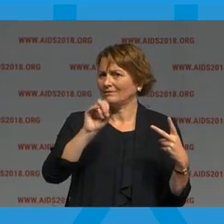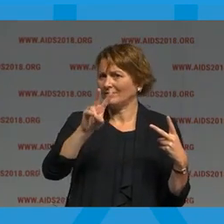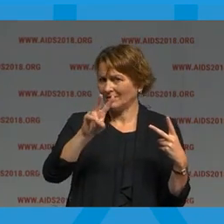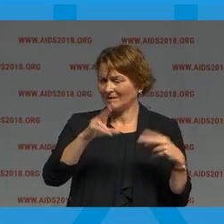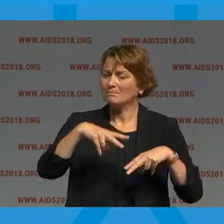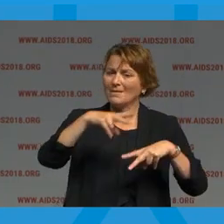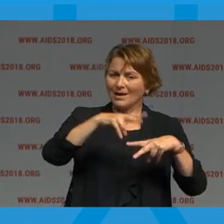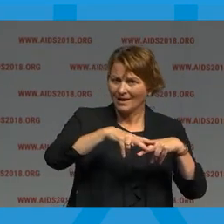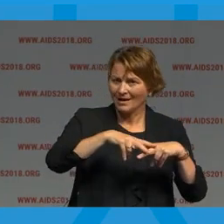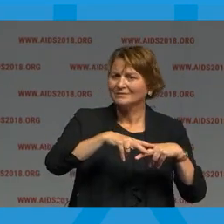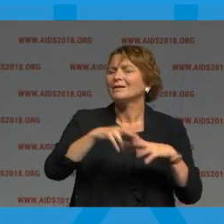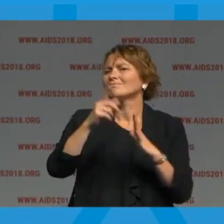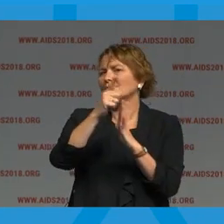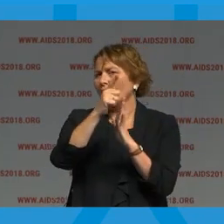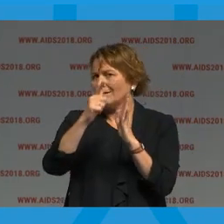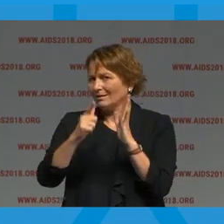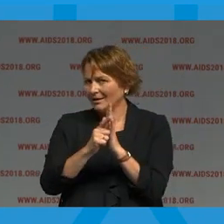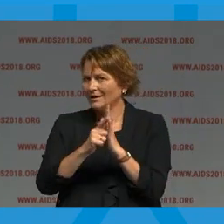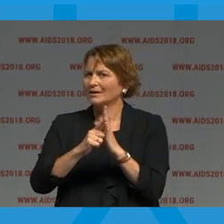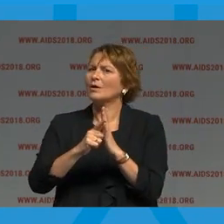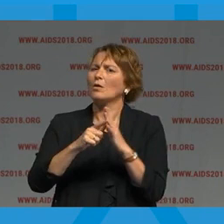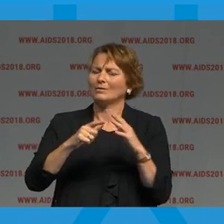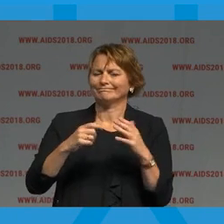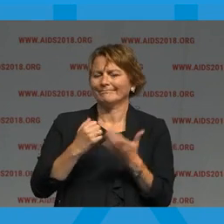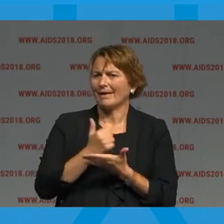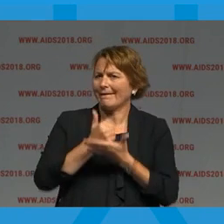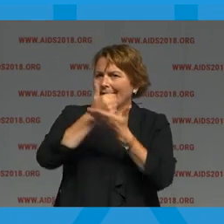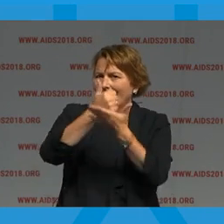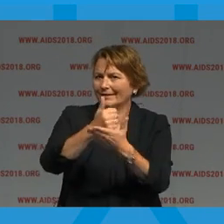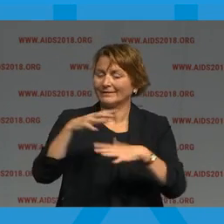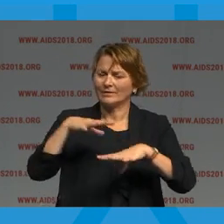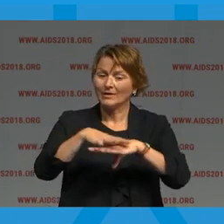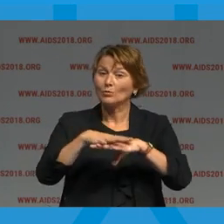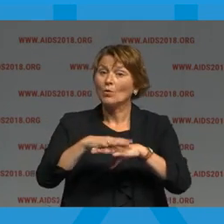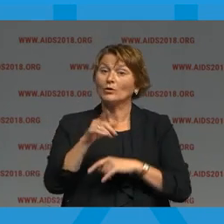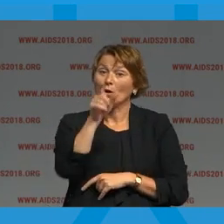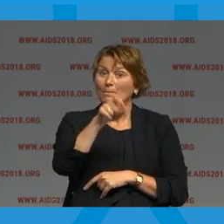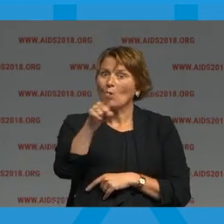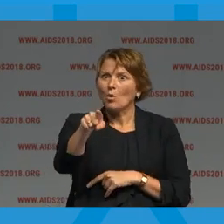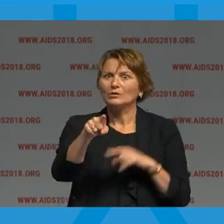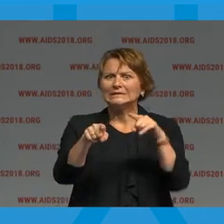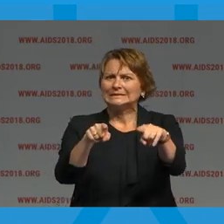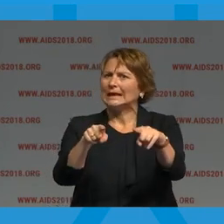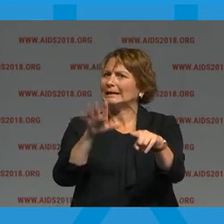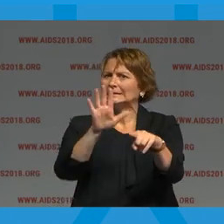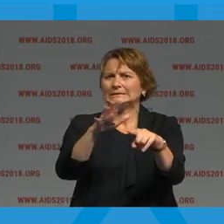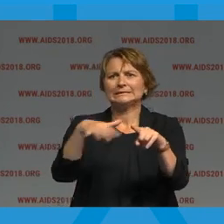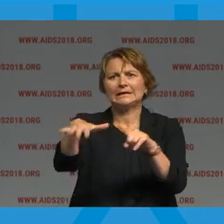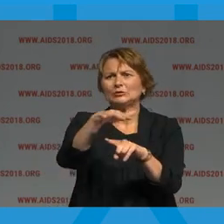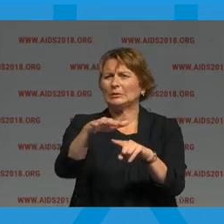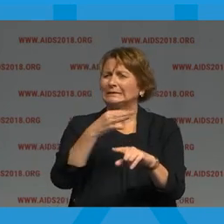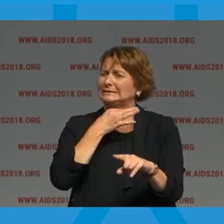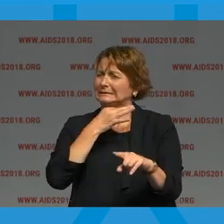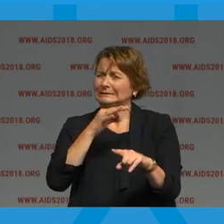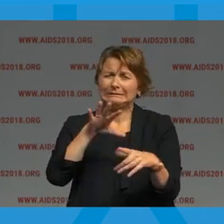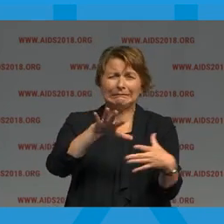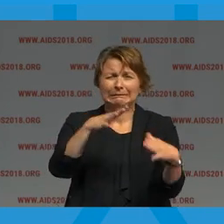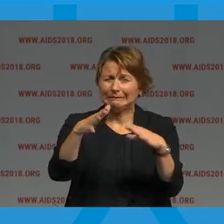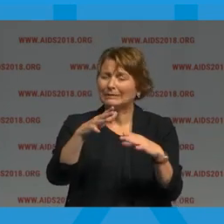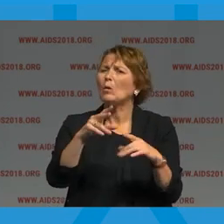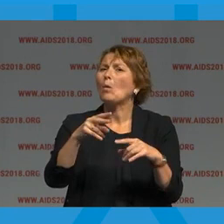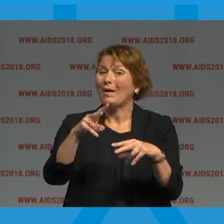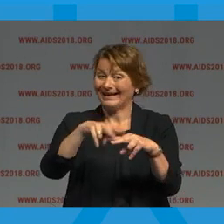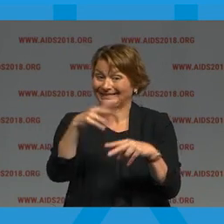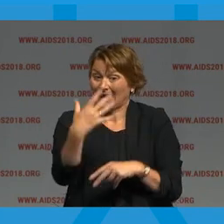Aid Network, which provides free legal assistance to people at risk or living with HIV and their